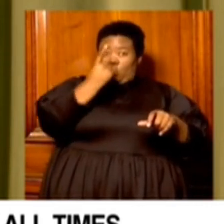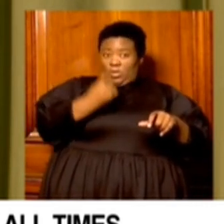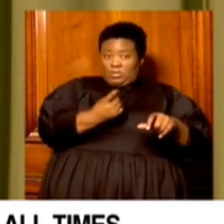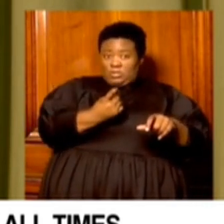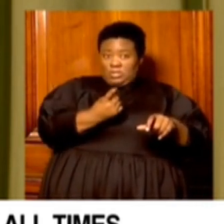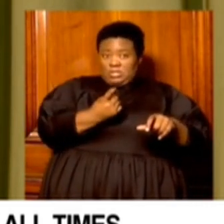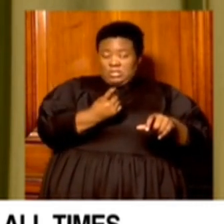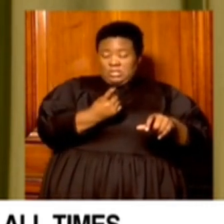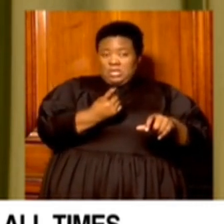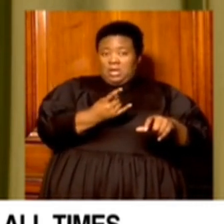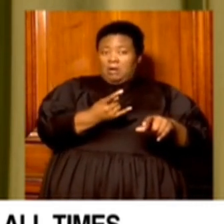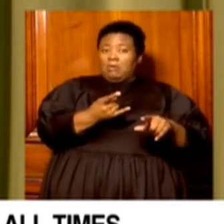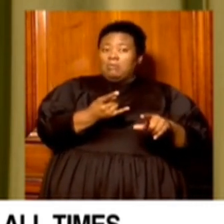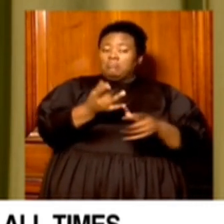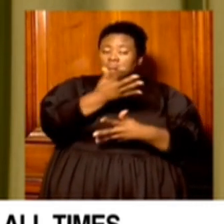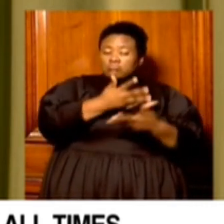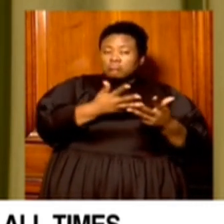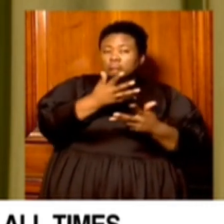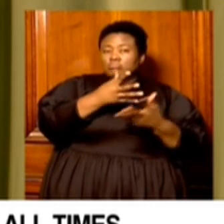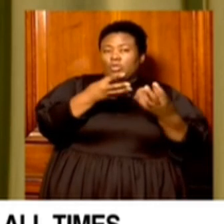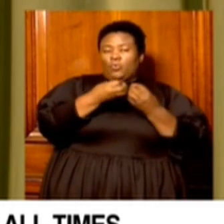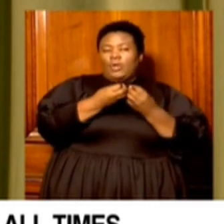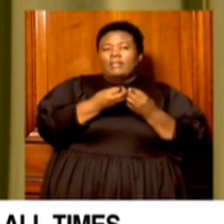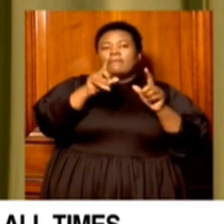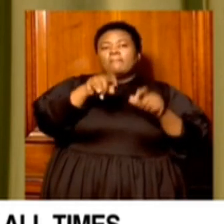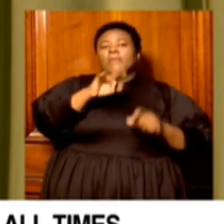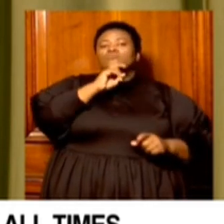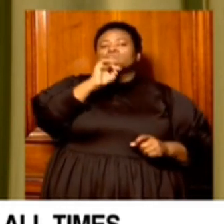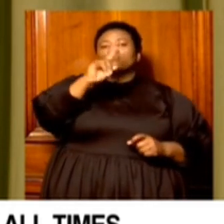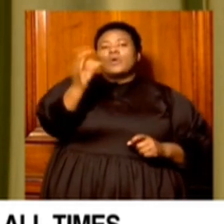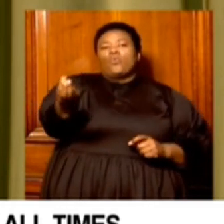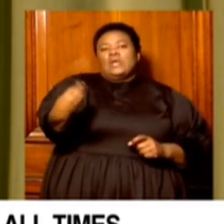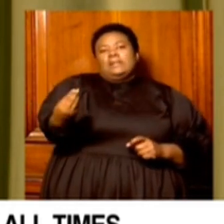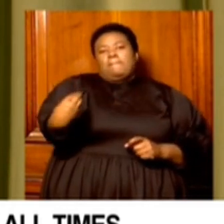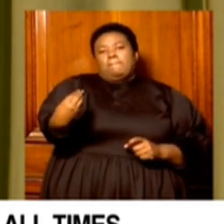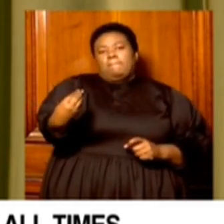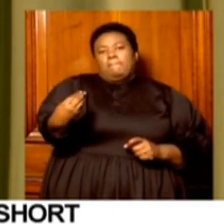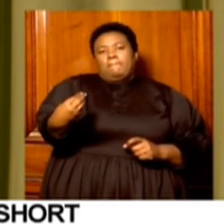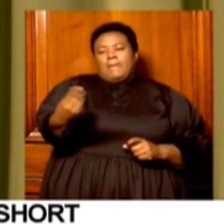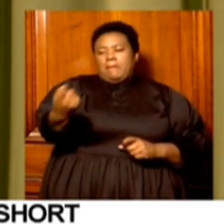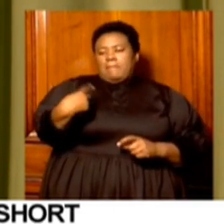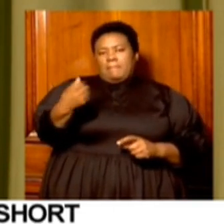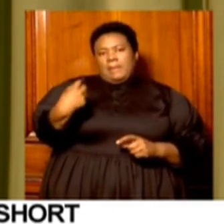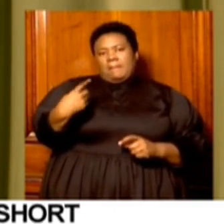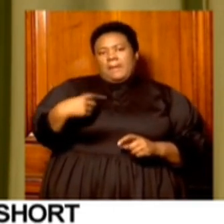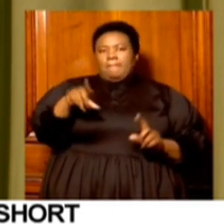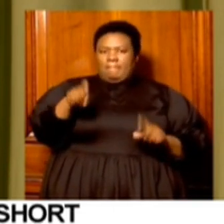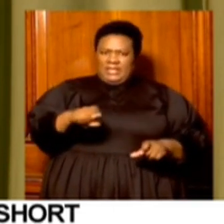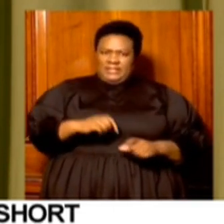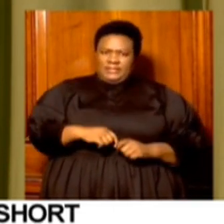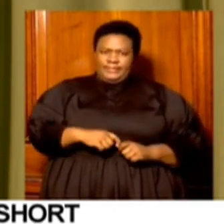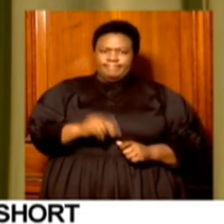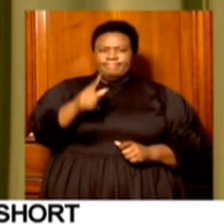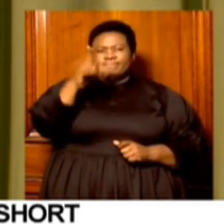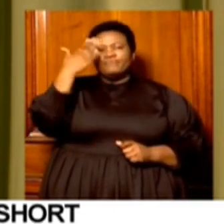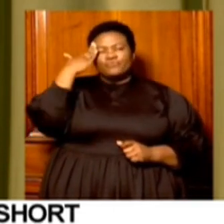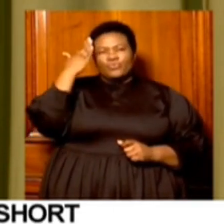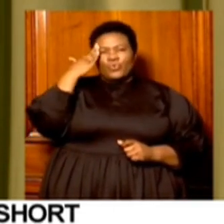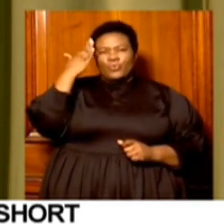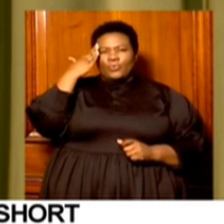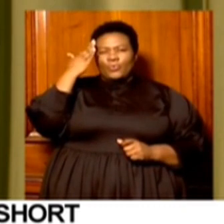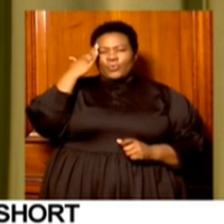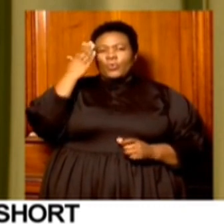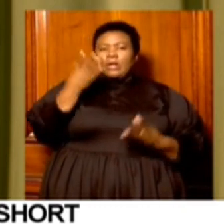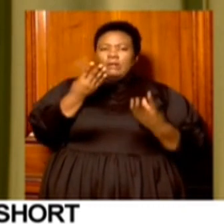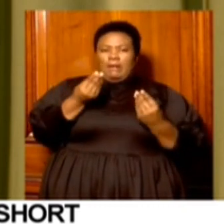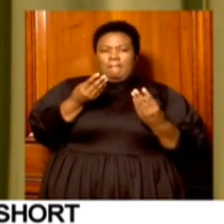engaging with us through the WhatsApp system that they will be familiar with now, and I'm quite certain that